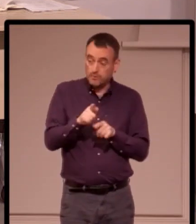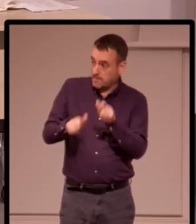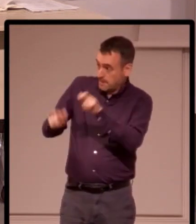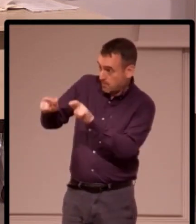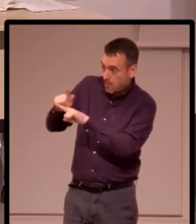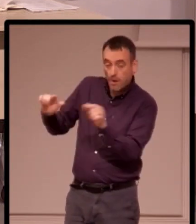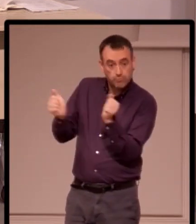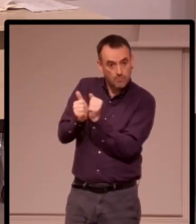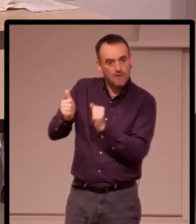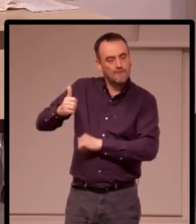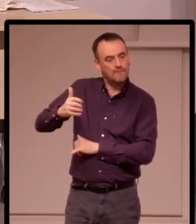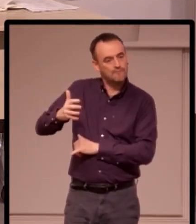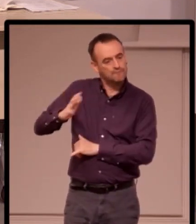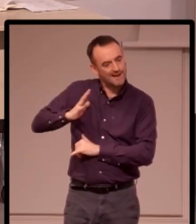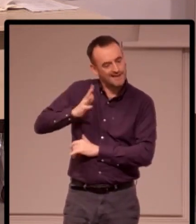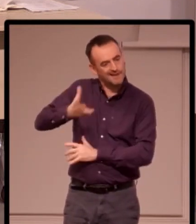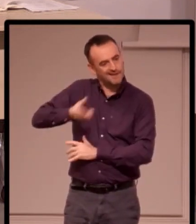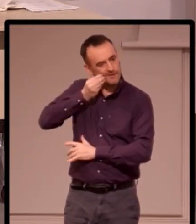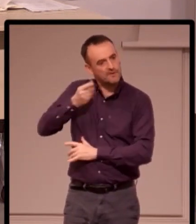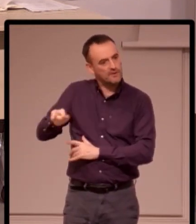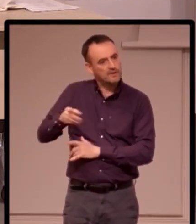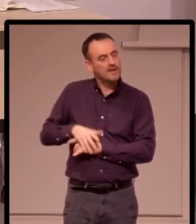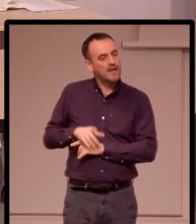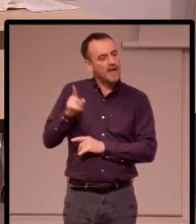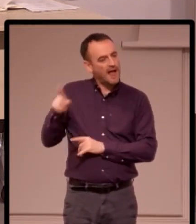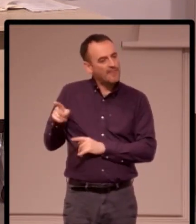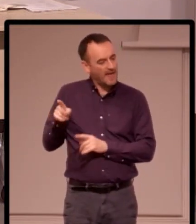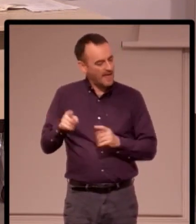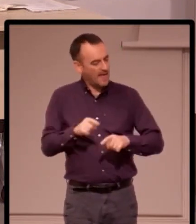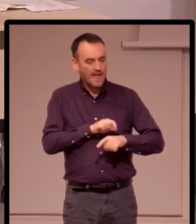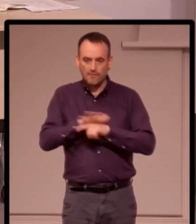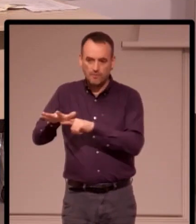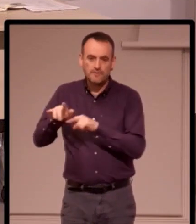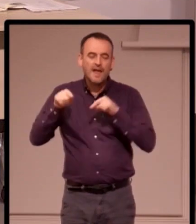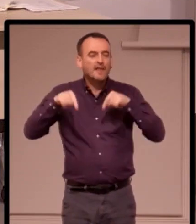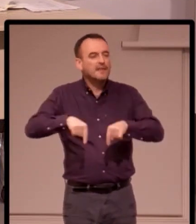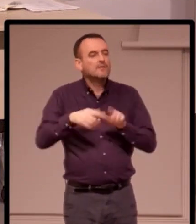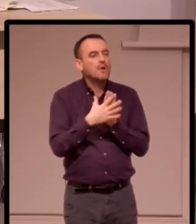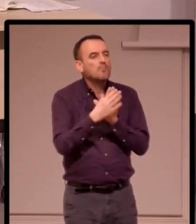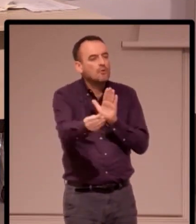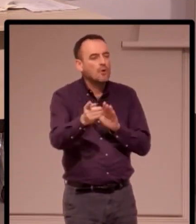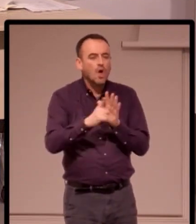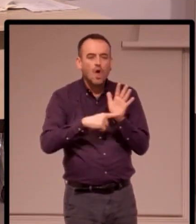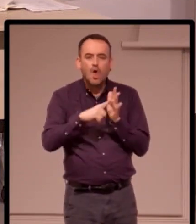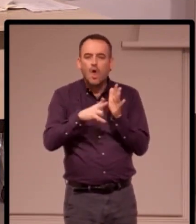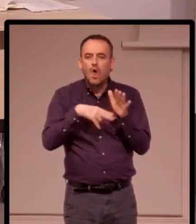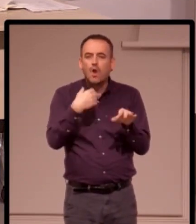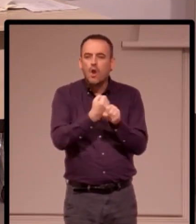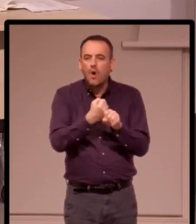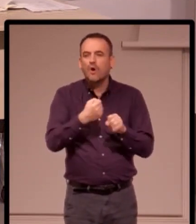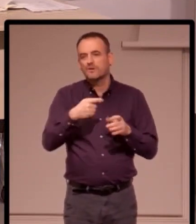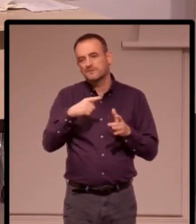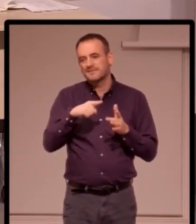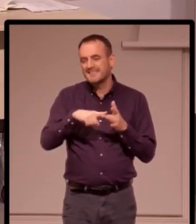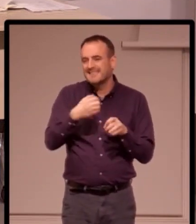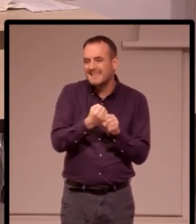listen, and we really think about their influence and impact. And that model is called the Lundy model of participation and engagement, which